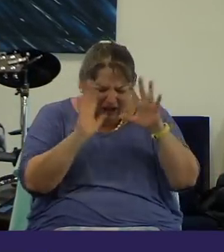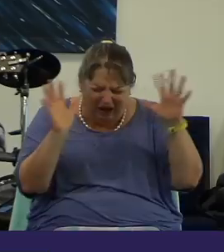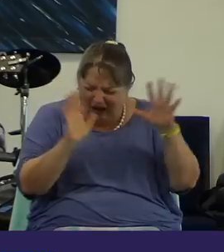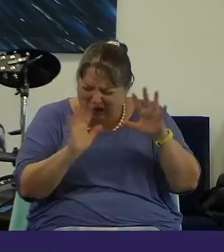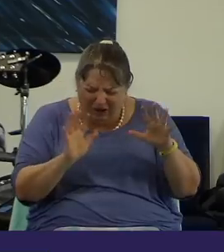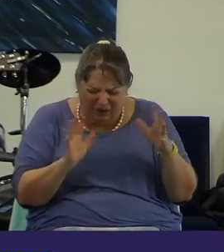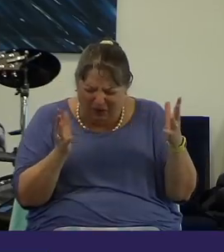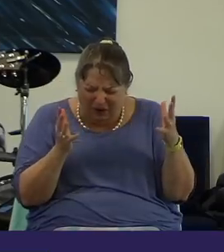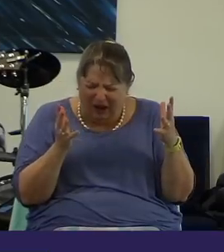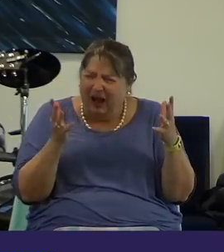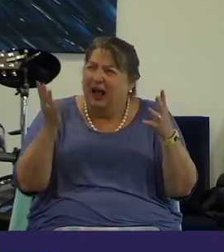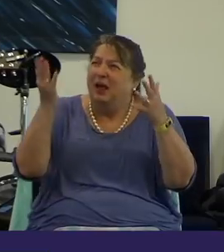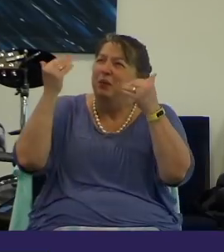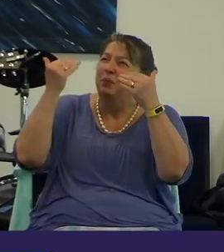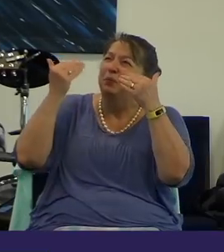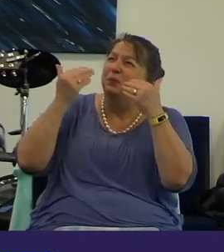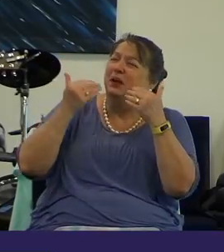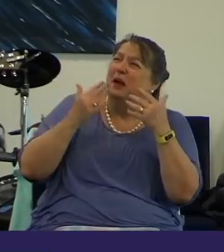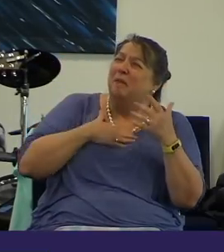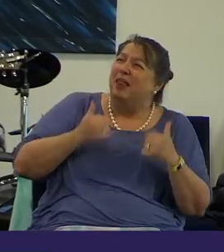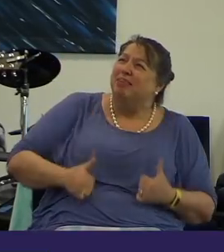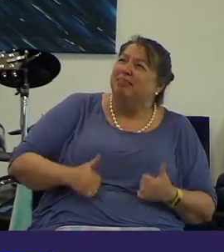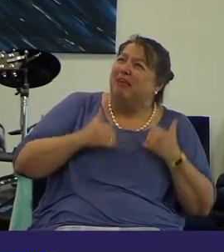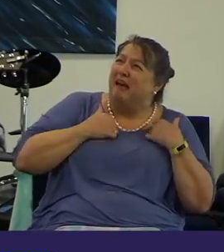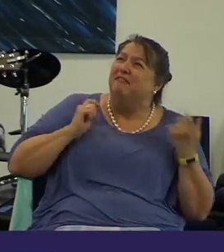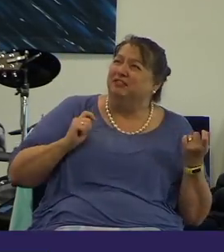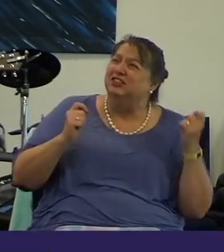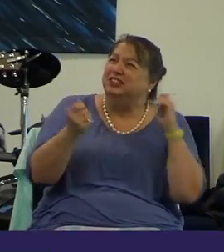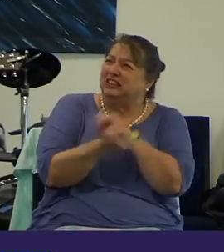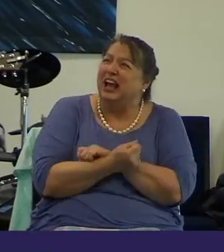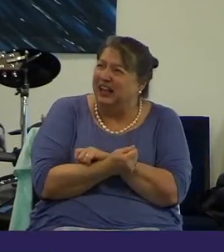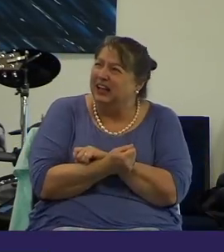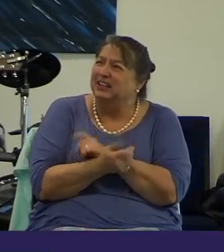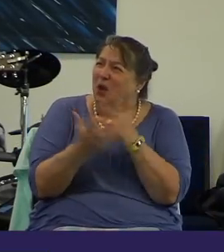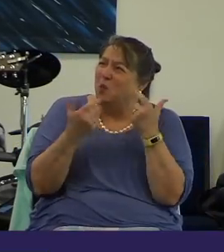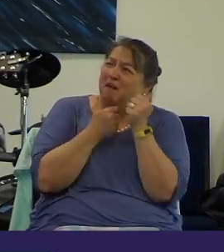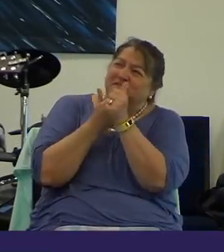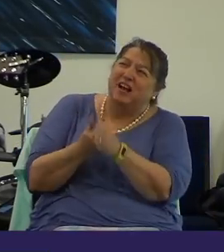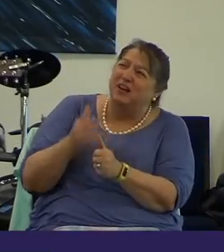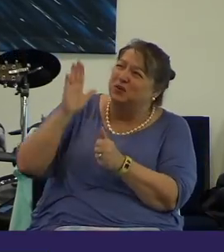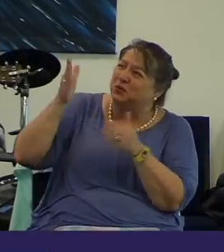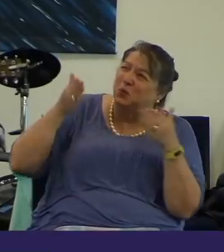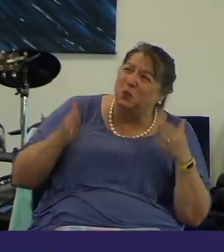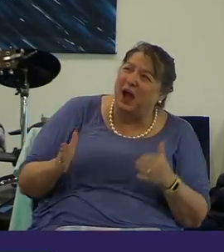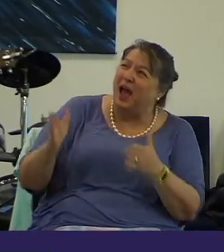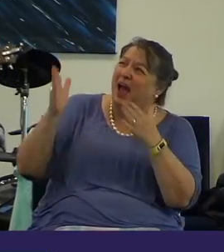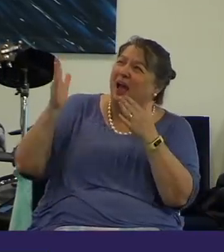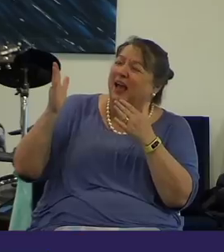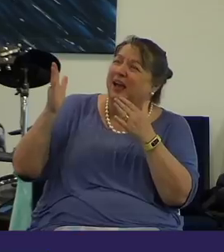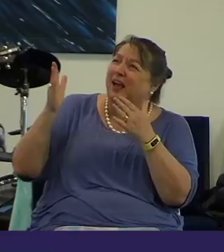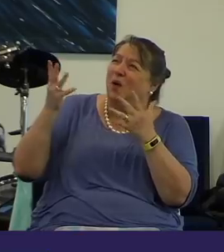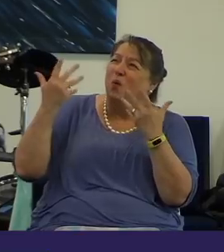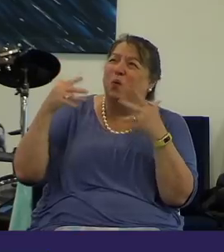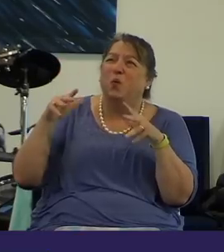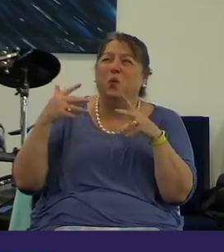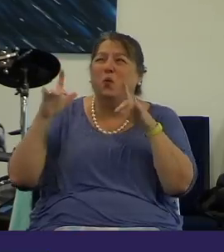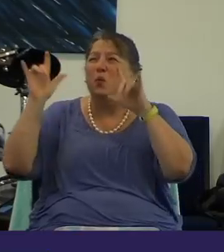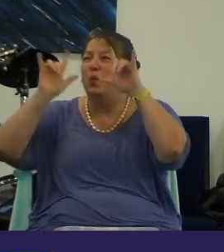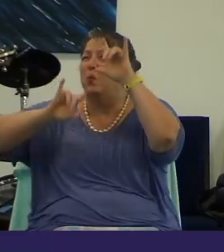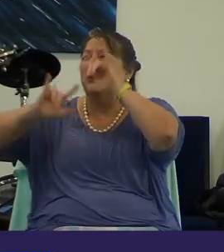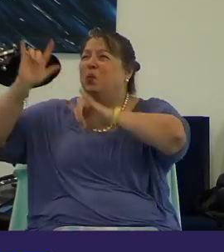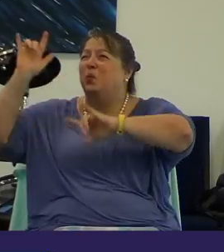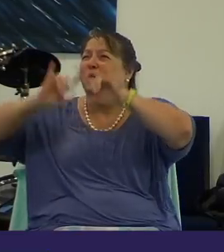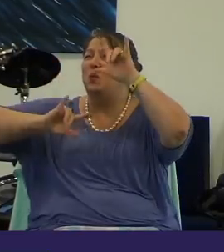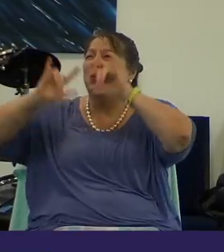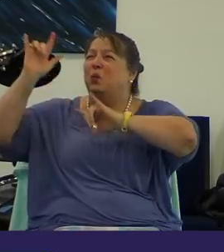and our spouses and our families, when we're going to do something again that we just can't seem to control, may we remember what you did for us